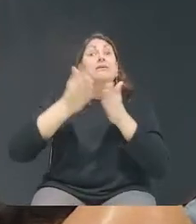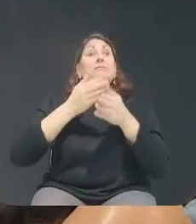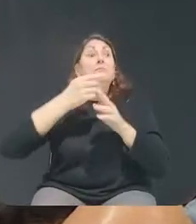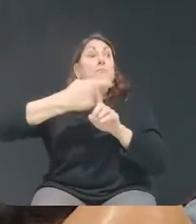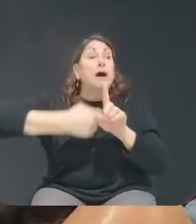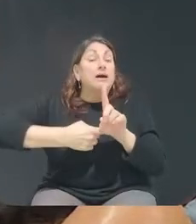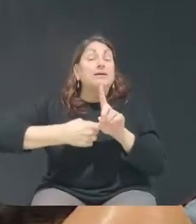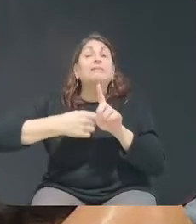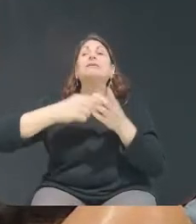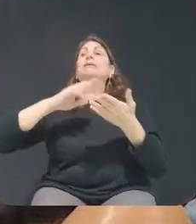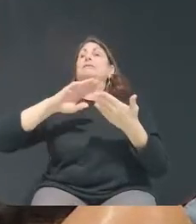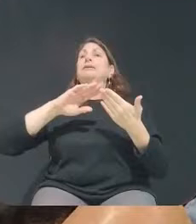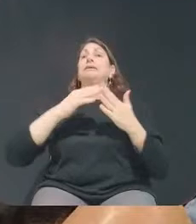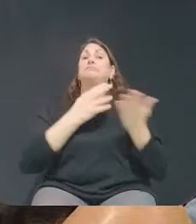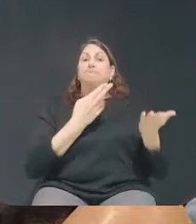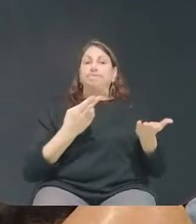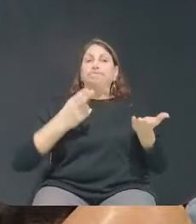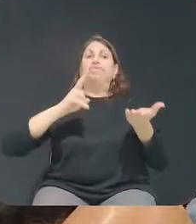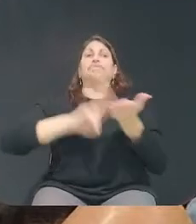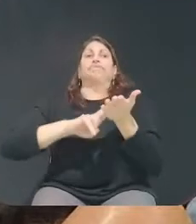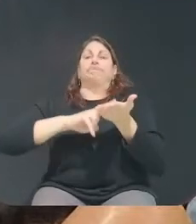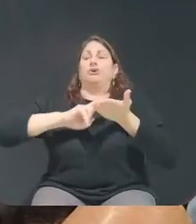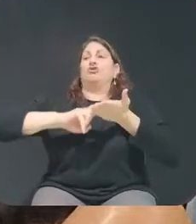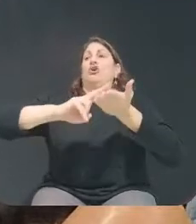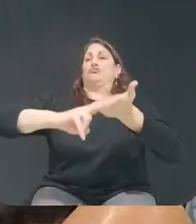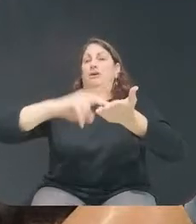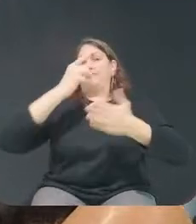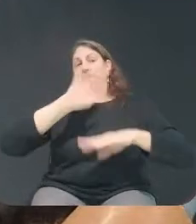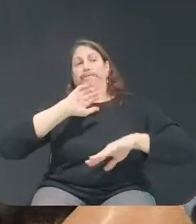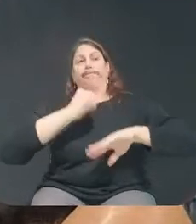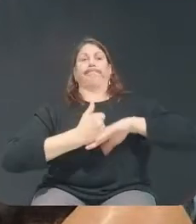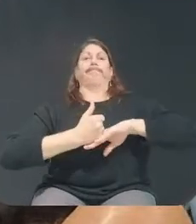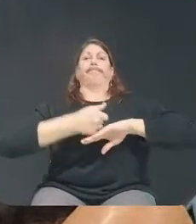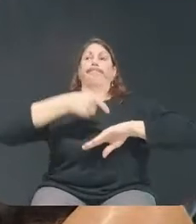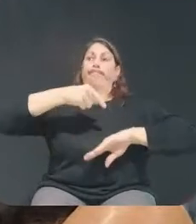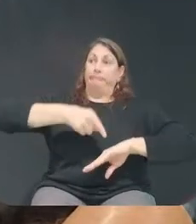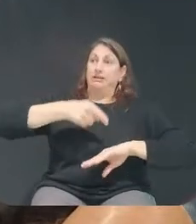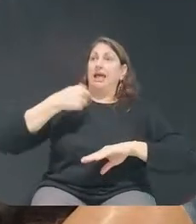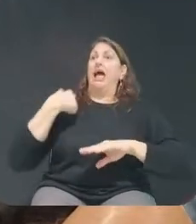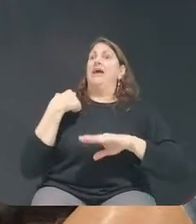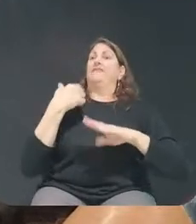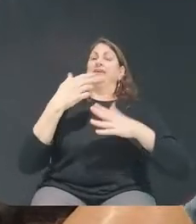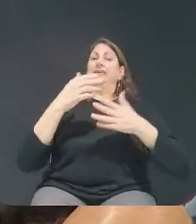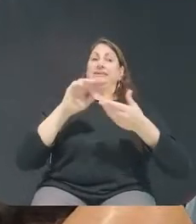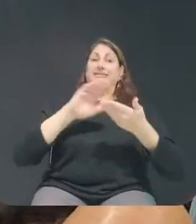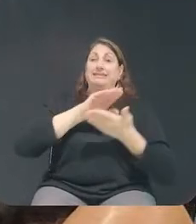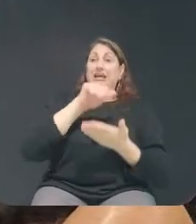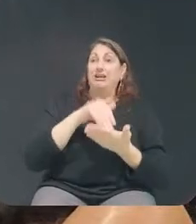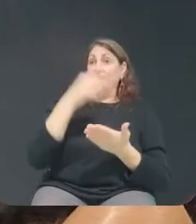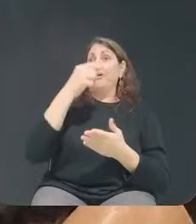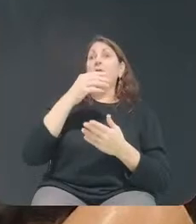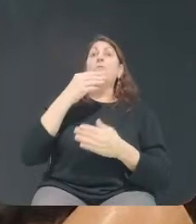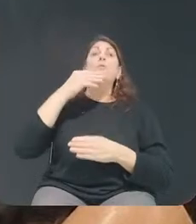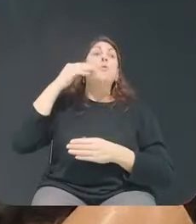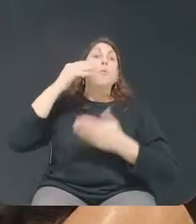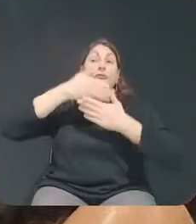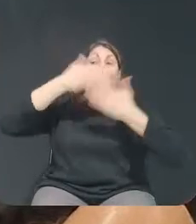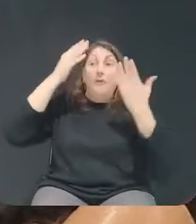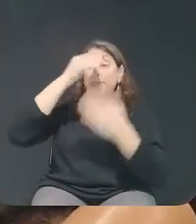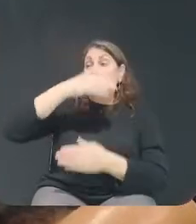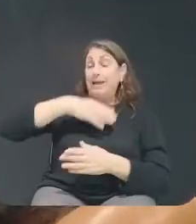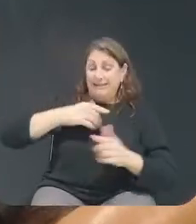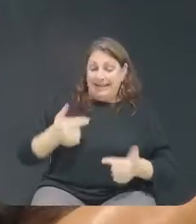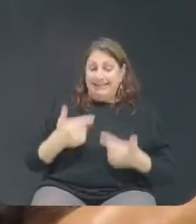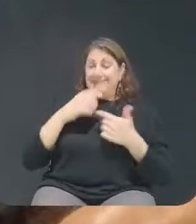a contract with the mission to, quote, establish and maintain a recreational center for homeless men in the Skid Road area